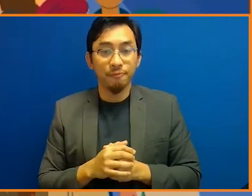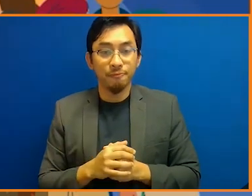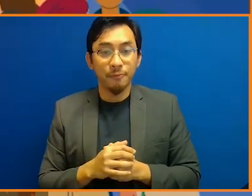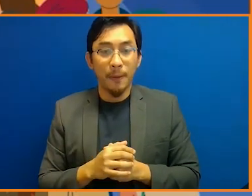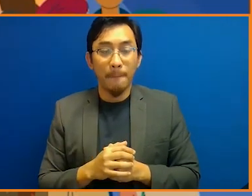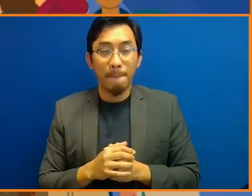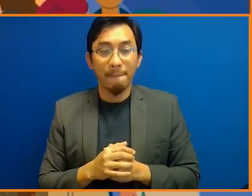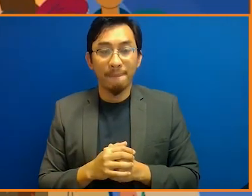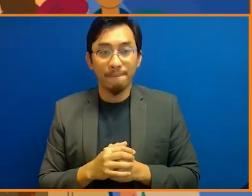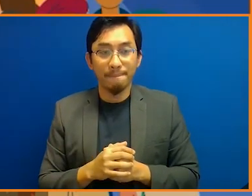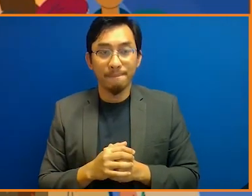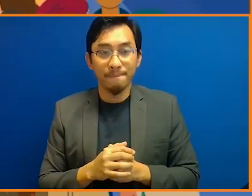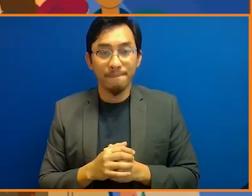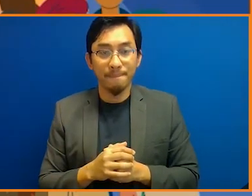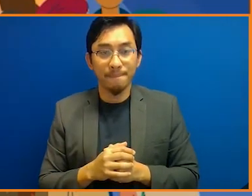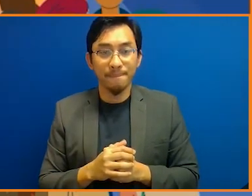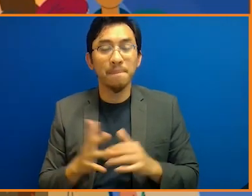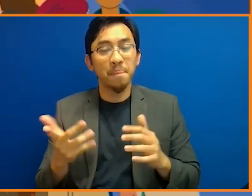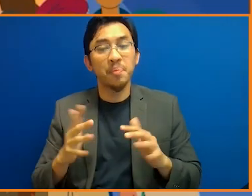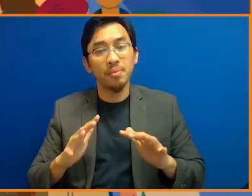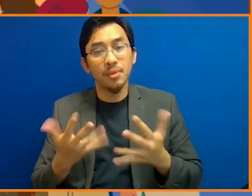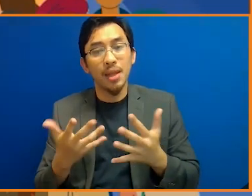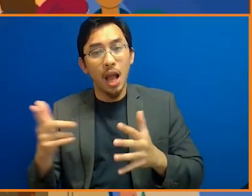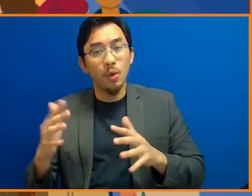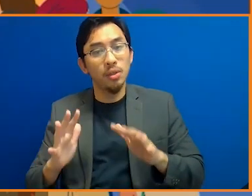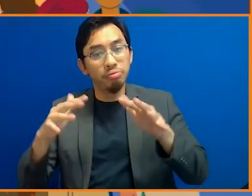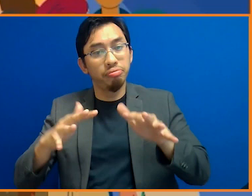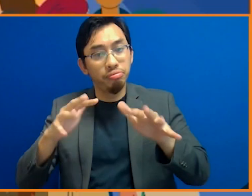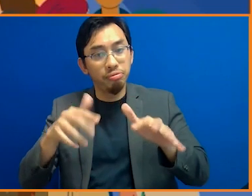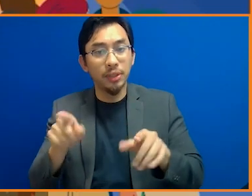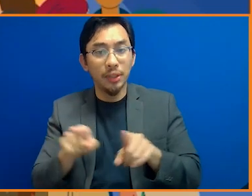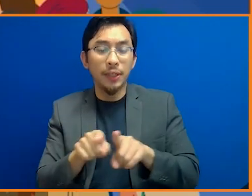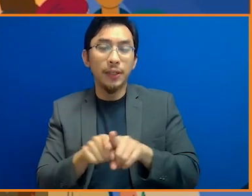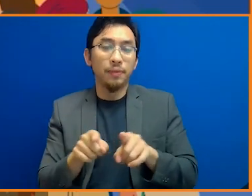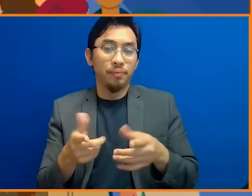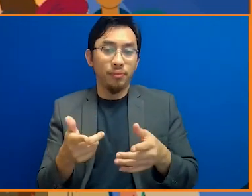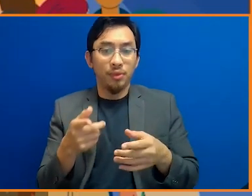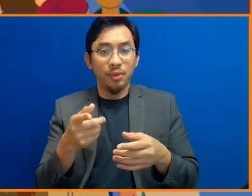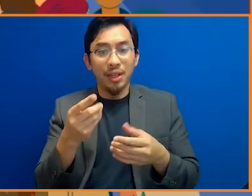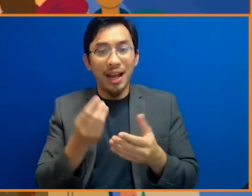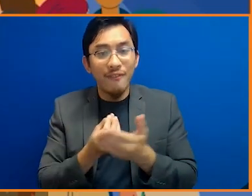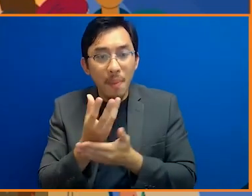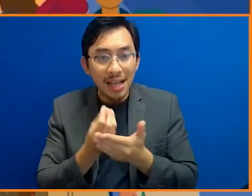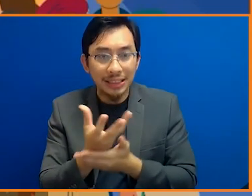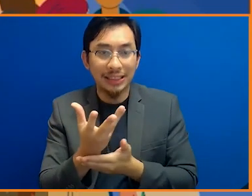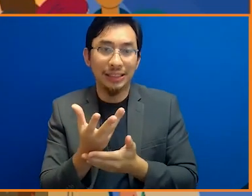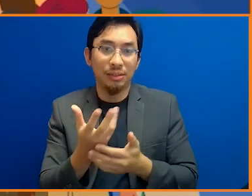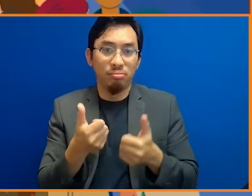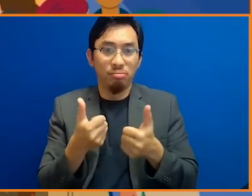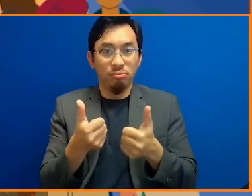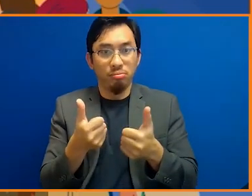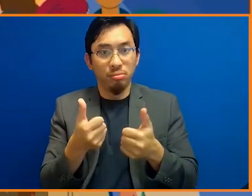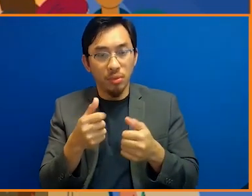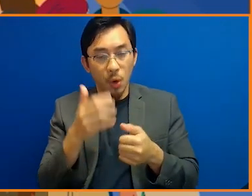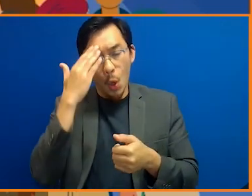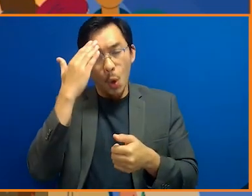to simulate the things, the tsunami. And this is just for